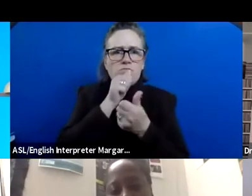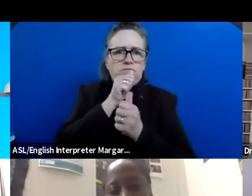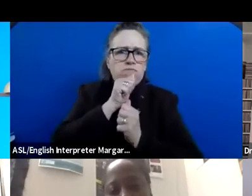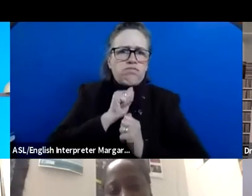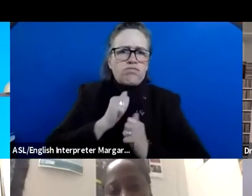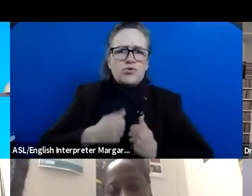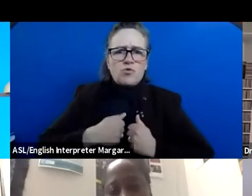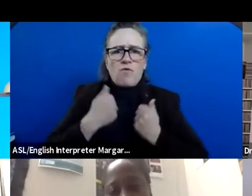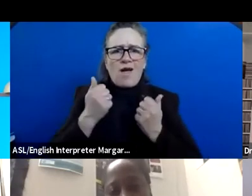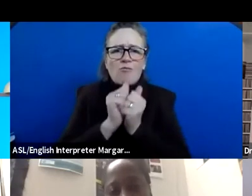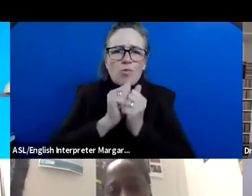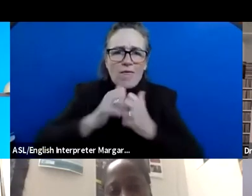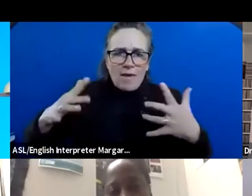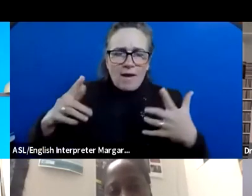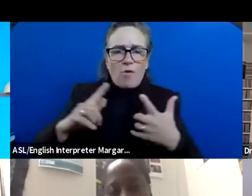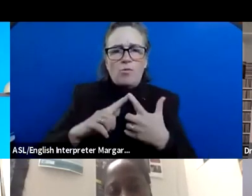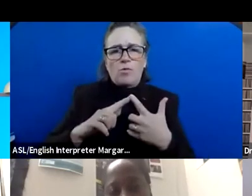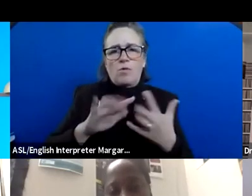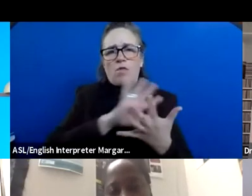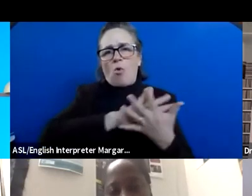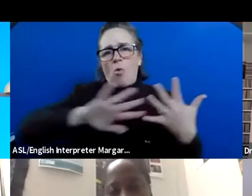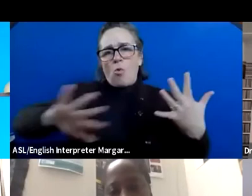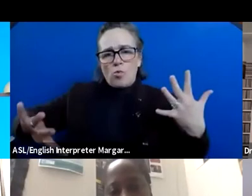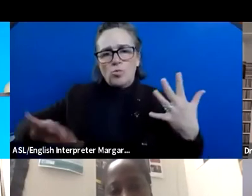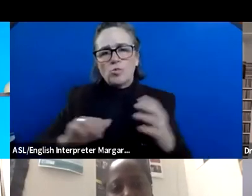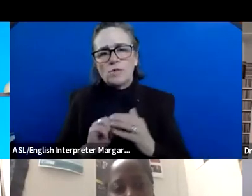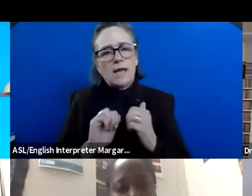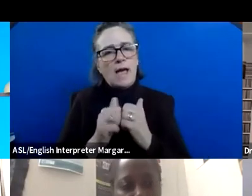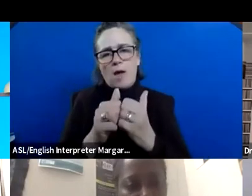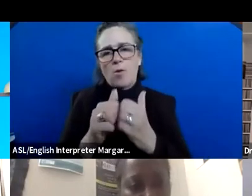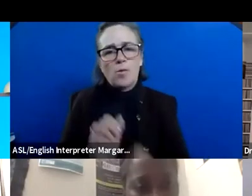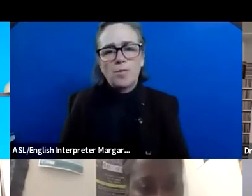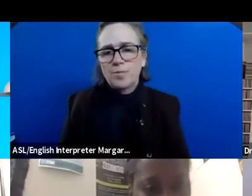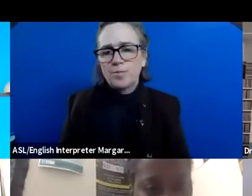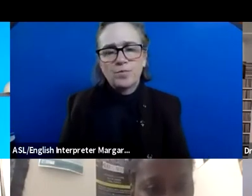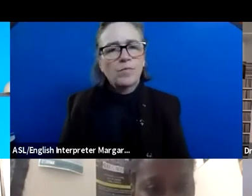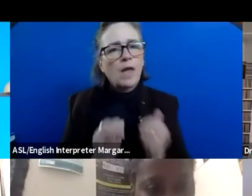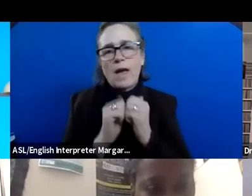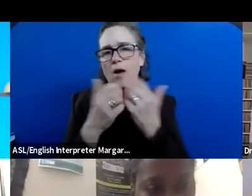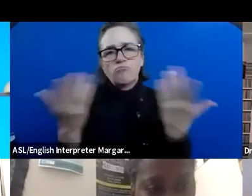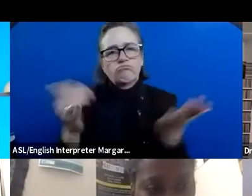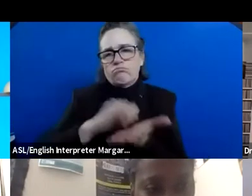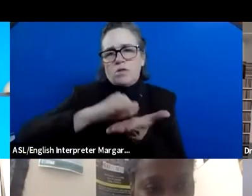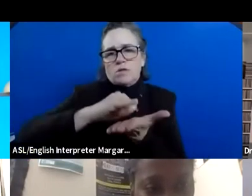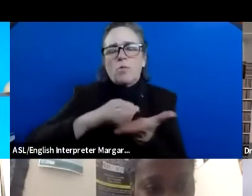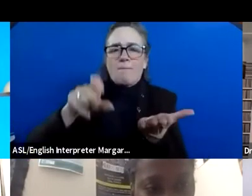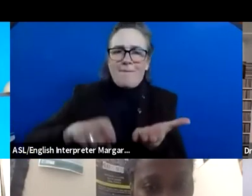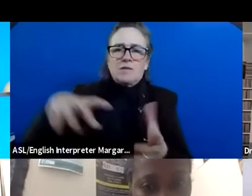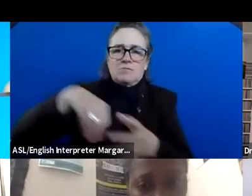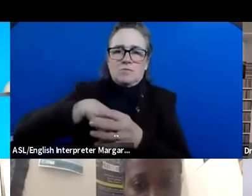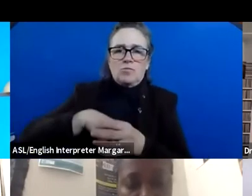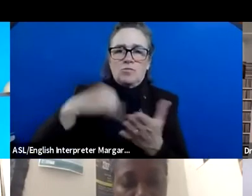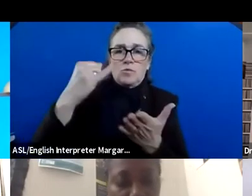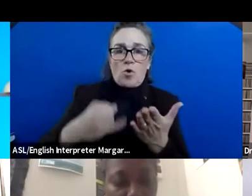música, el deporte no hubiera estado ahí. Thank you so much. I'm going to do